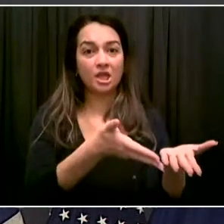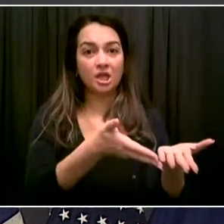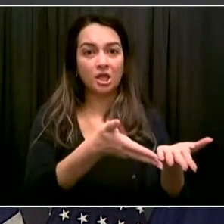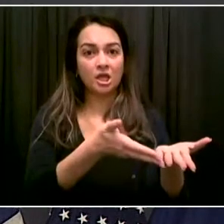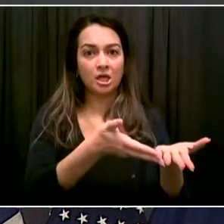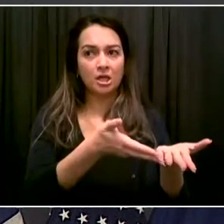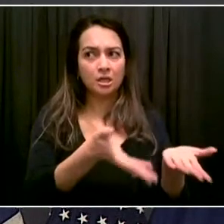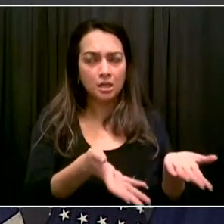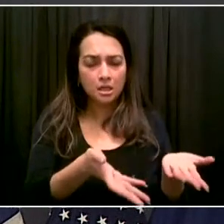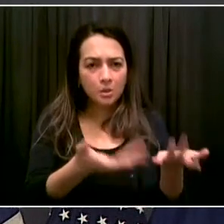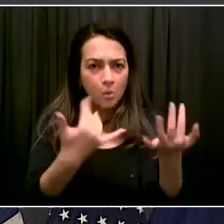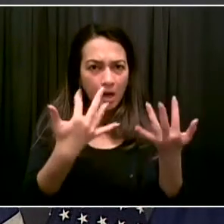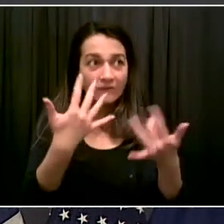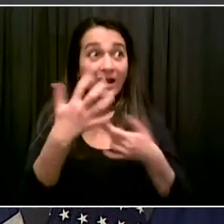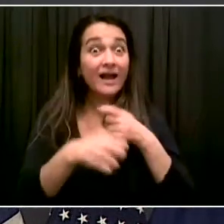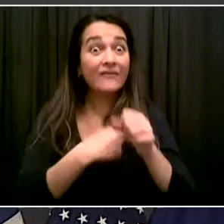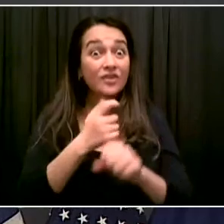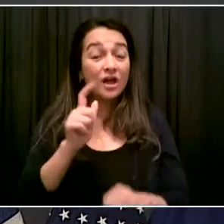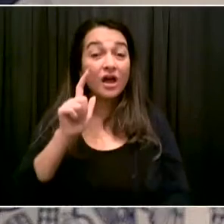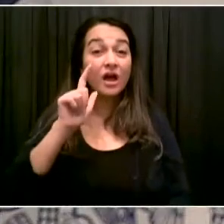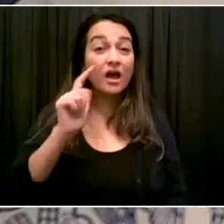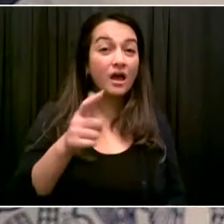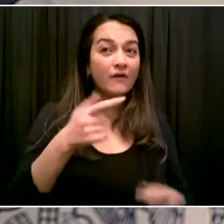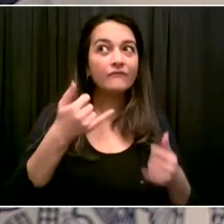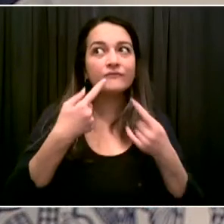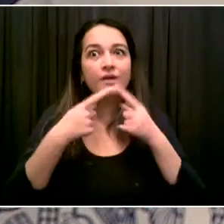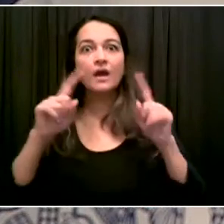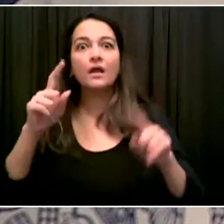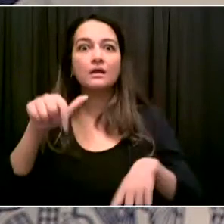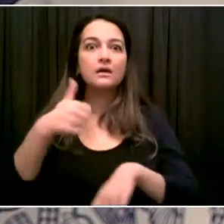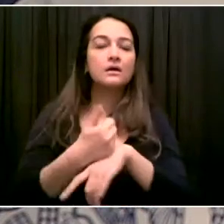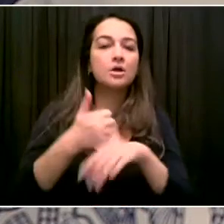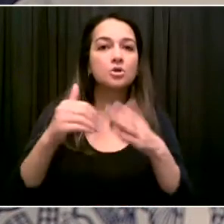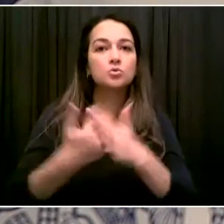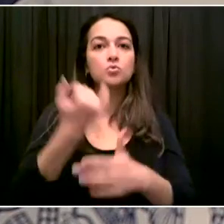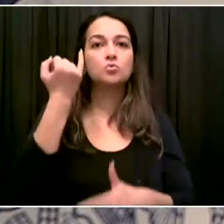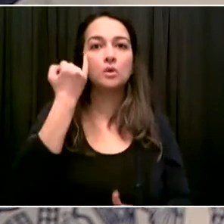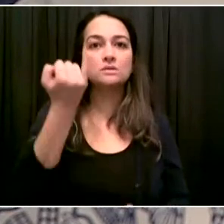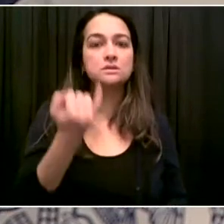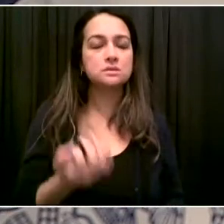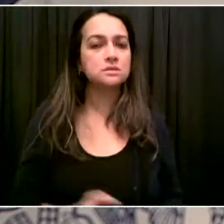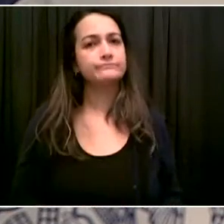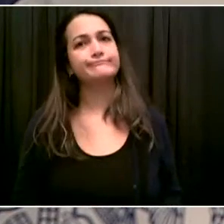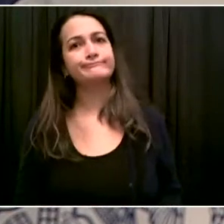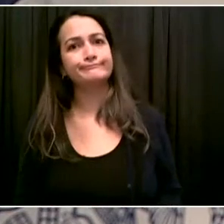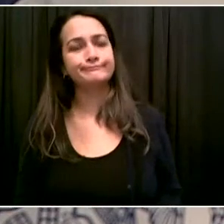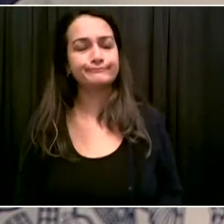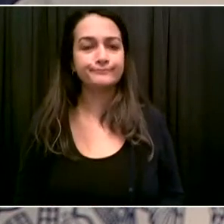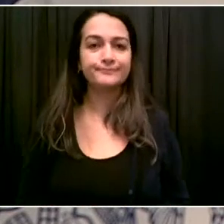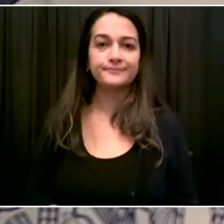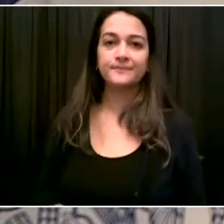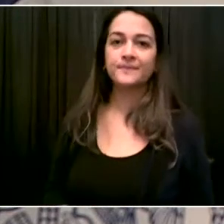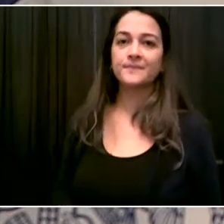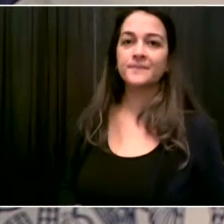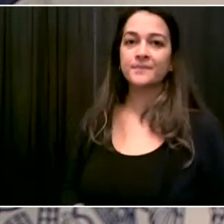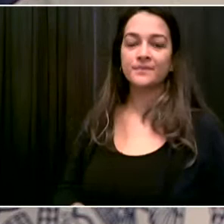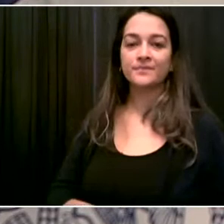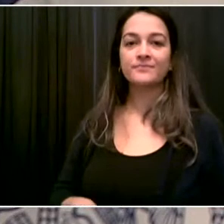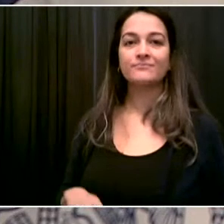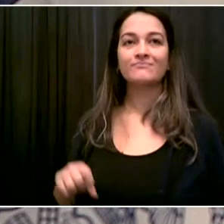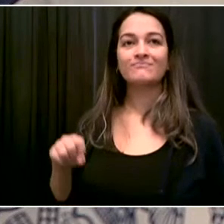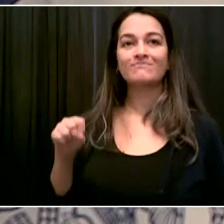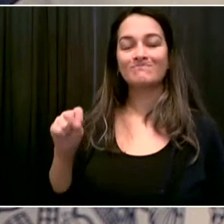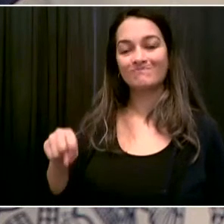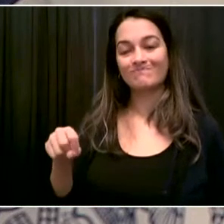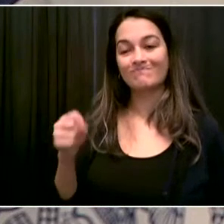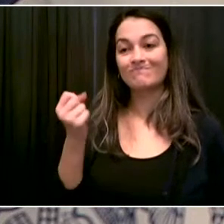right now? Steve, I hear your question. I respect your question. I think the glass is more half full than half empty,